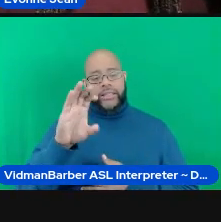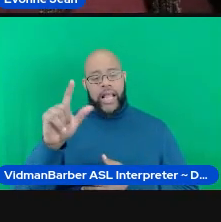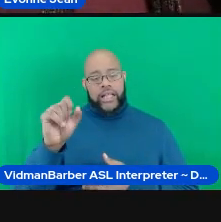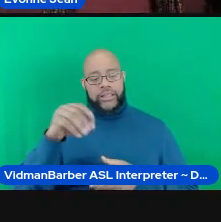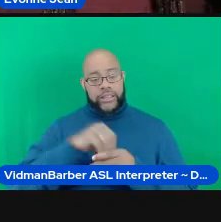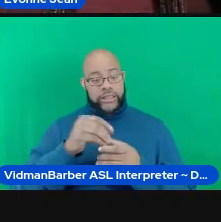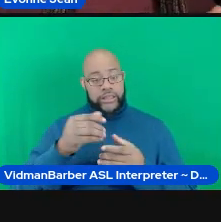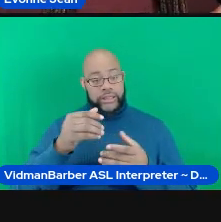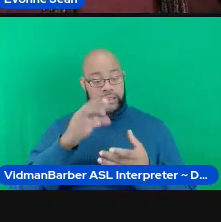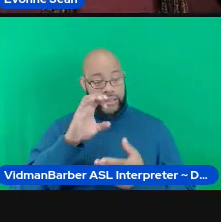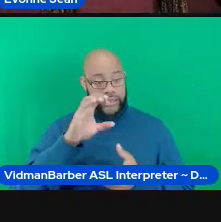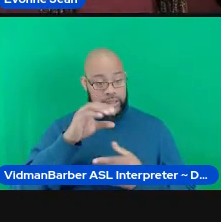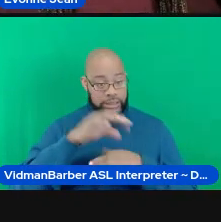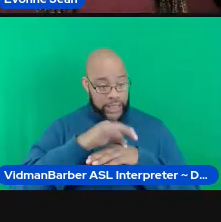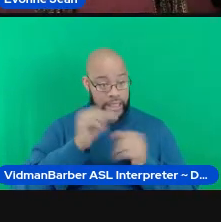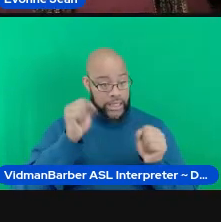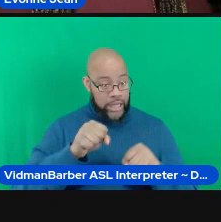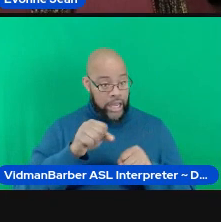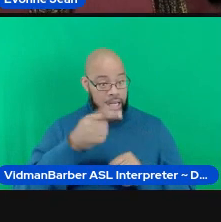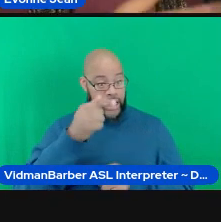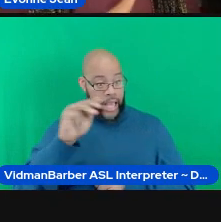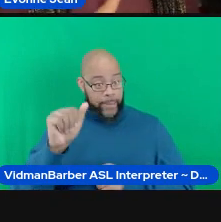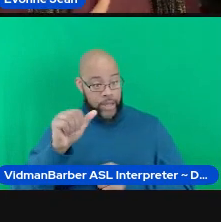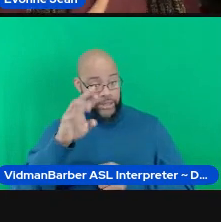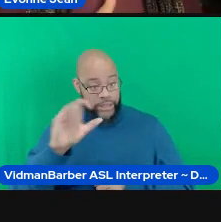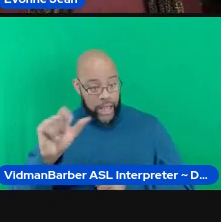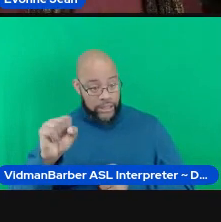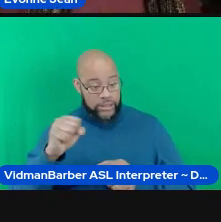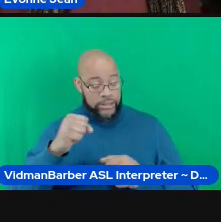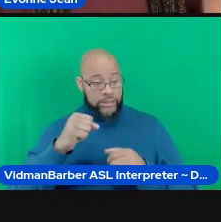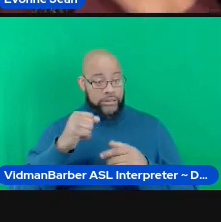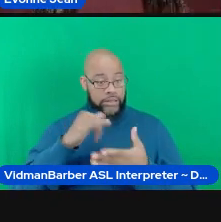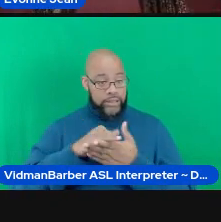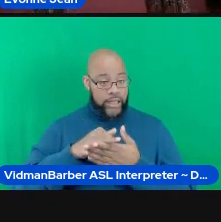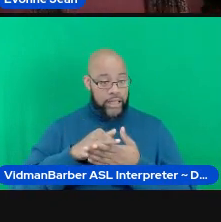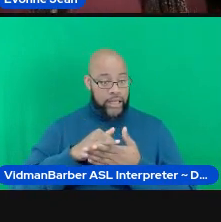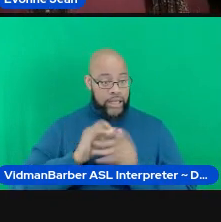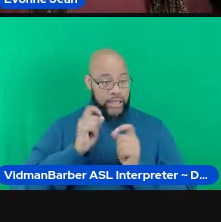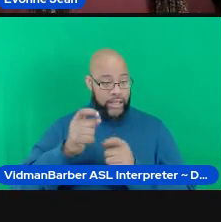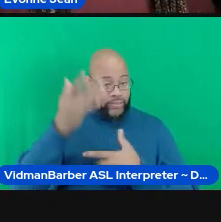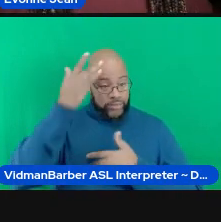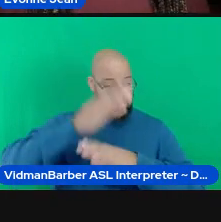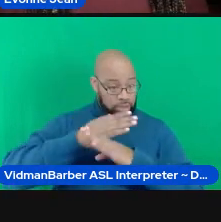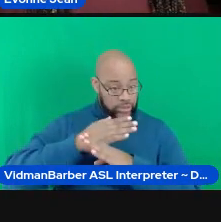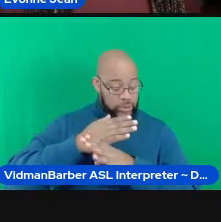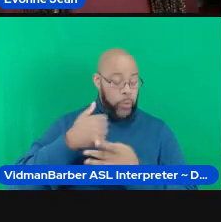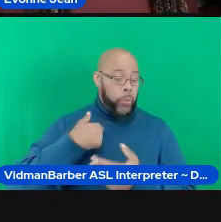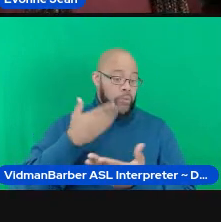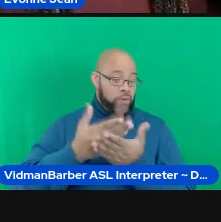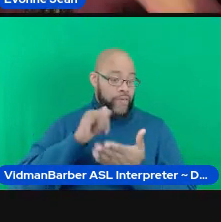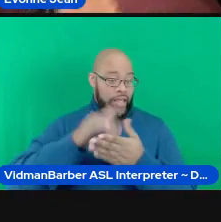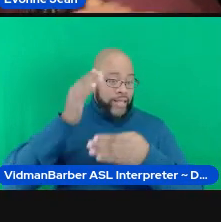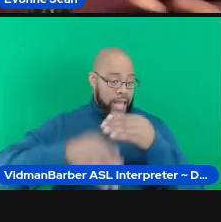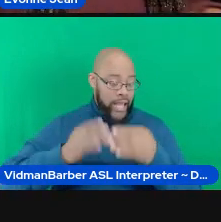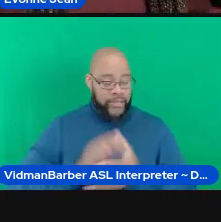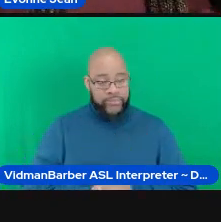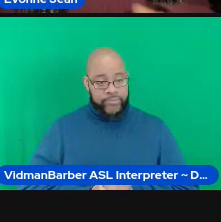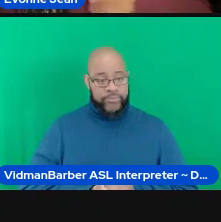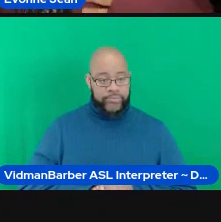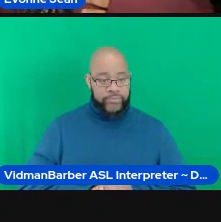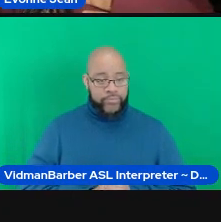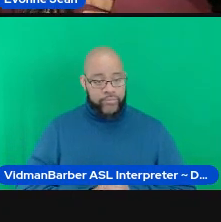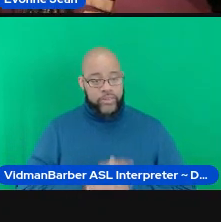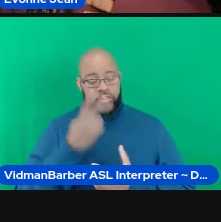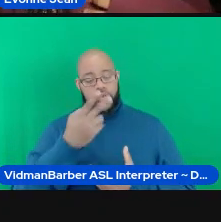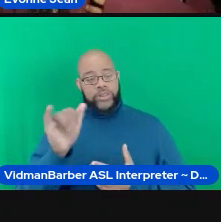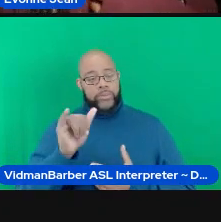gamma delta T cells be meeting immunity in the absence of STAT6? we'll get to that at the end. And we saw similar results